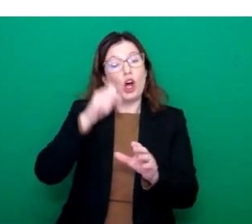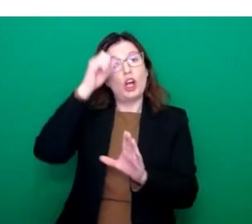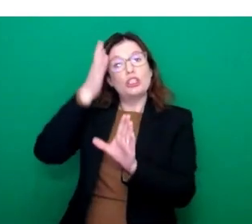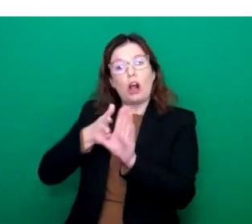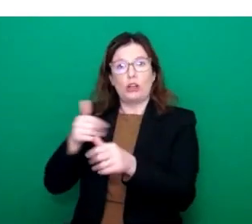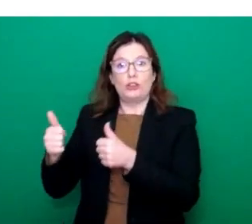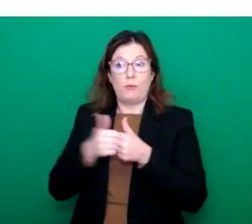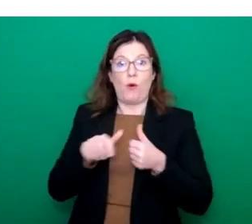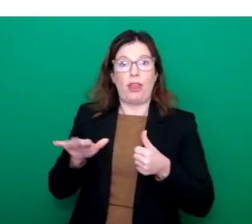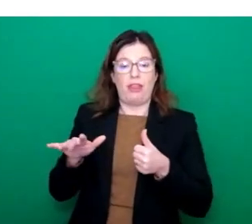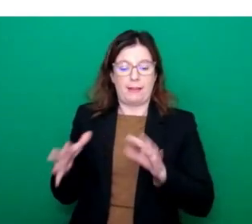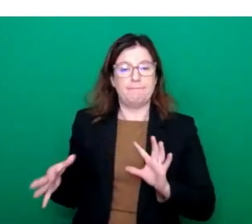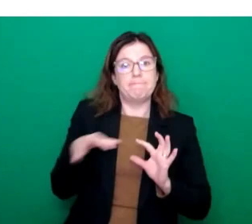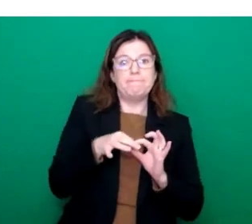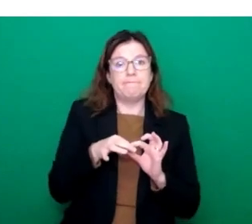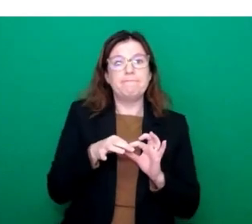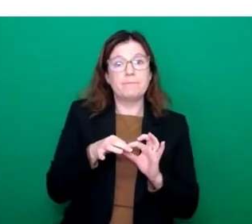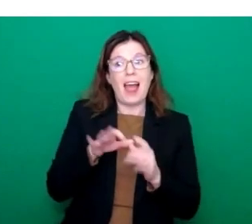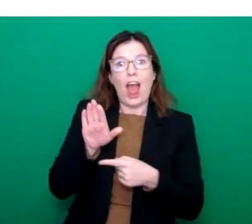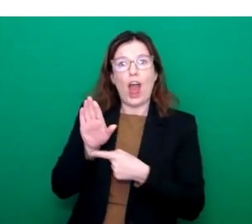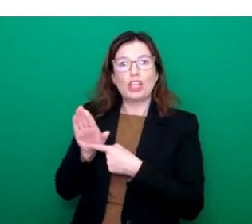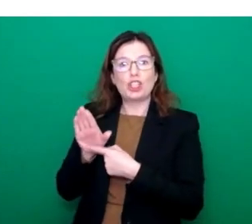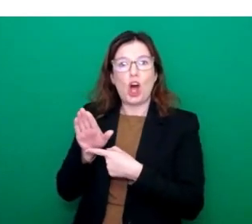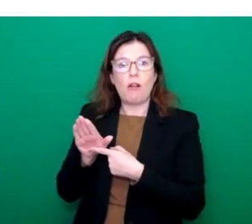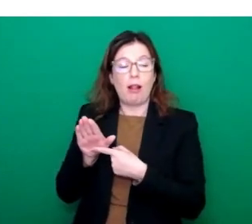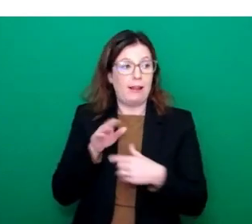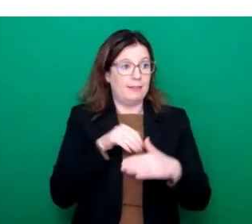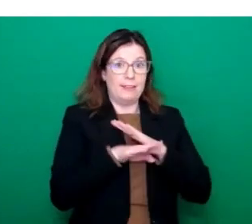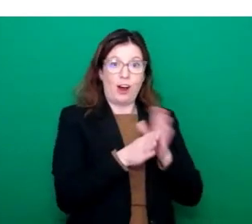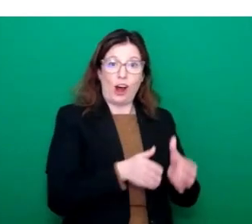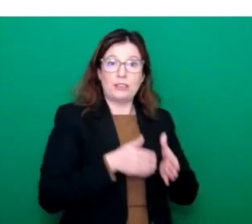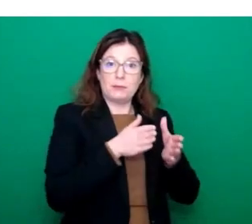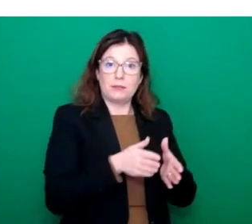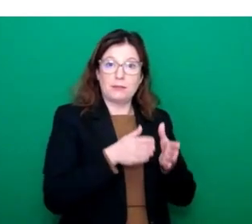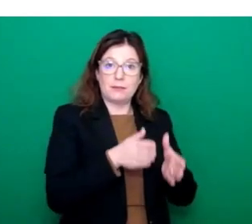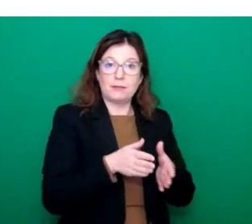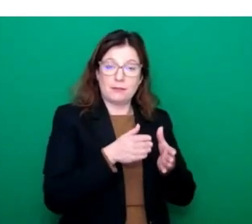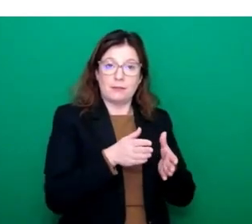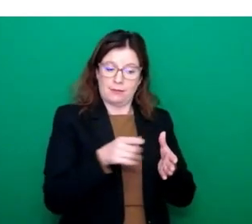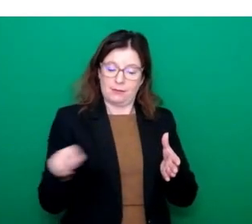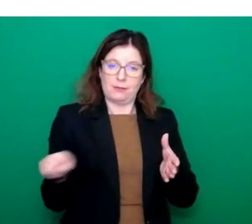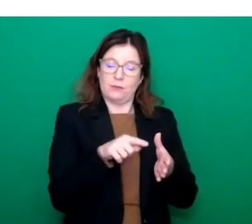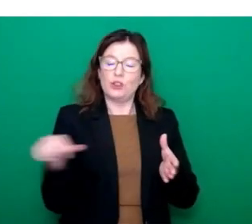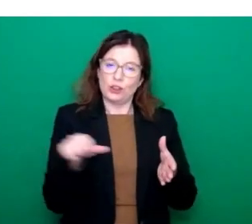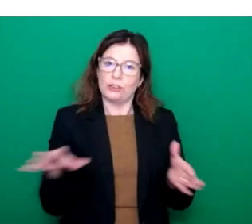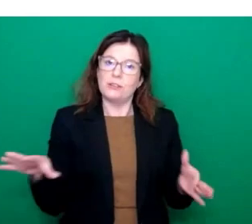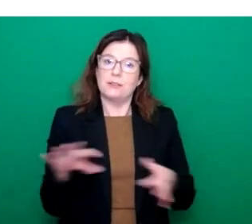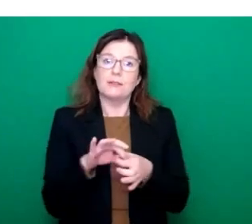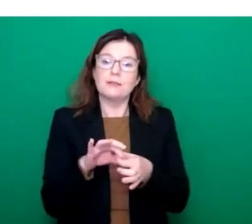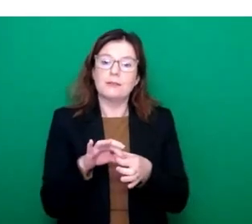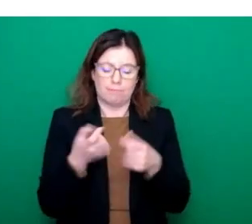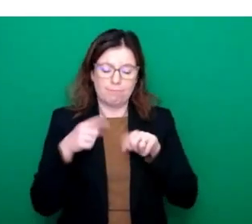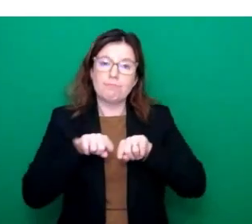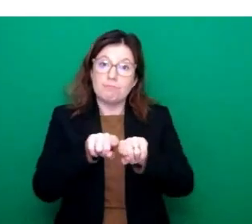that you have outside with the service that you receive once you're in hospital. I think that